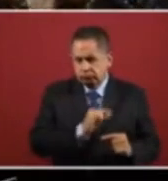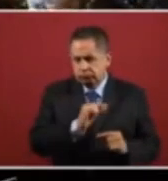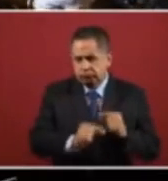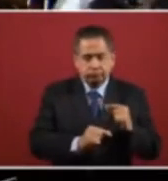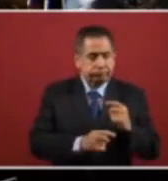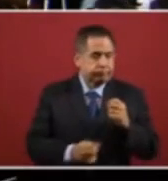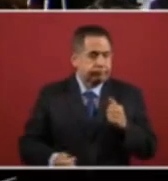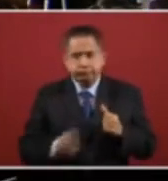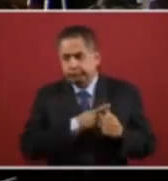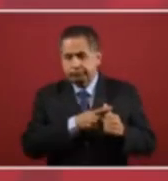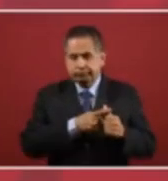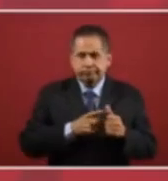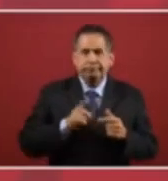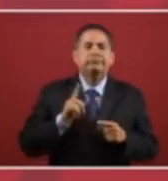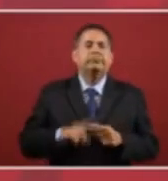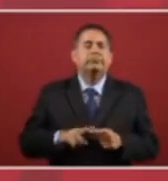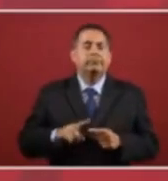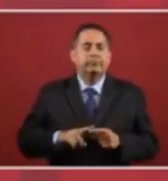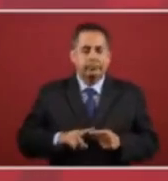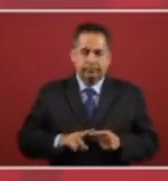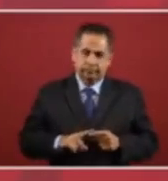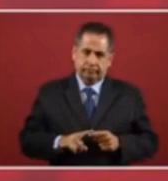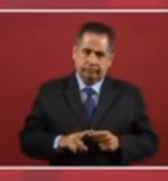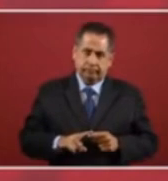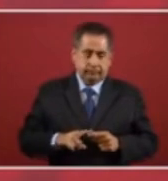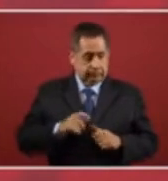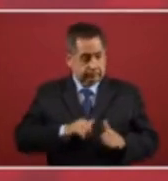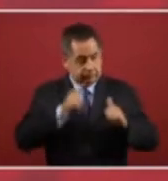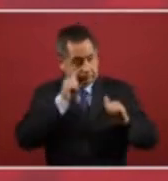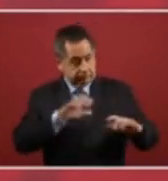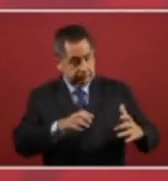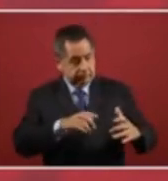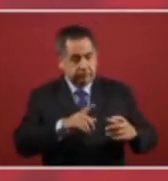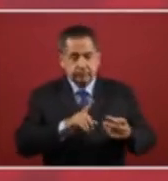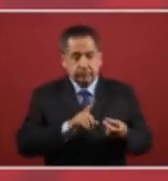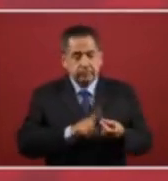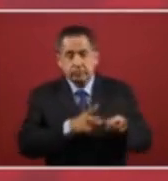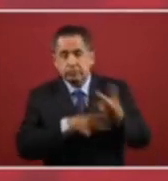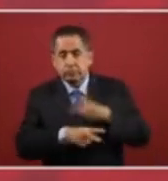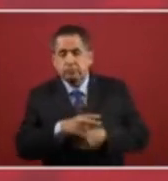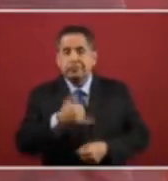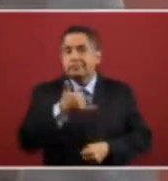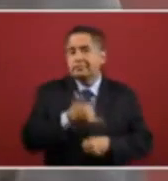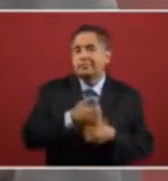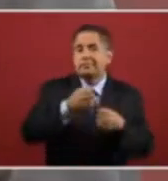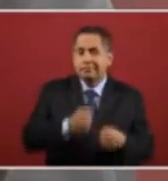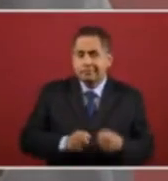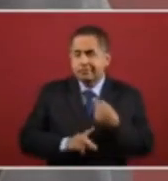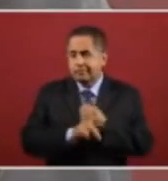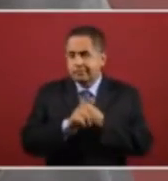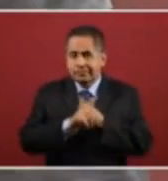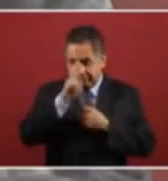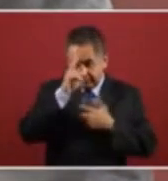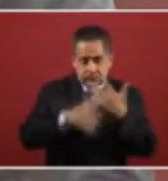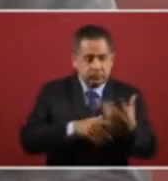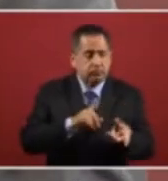link by link, because it's a chain. And you need to attend to the causes that